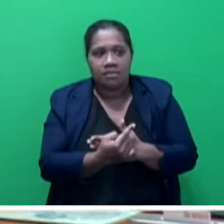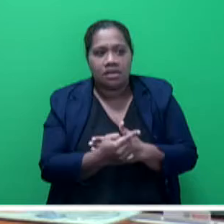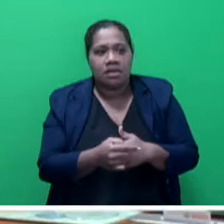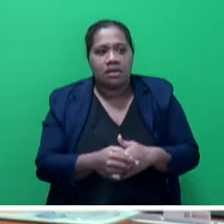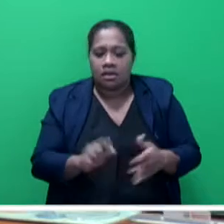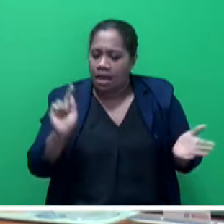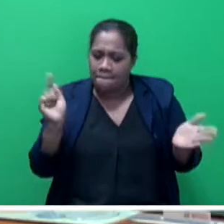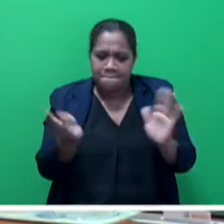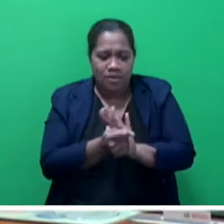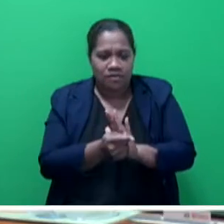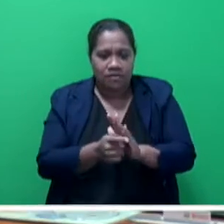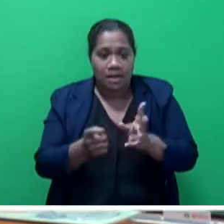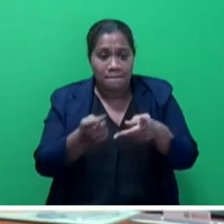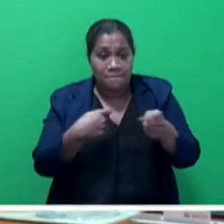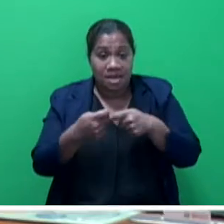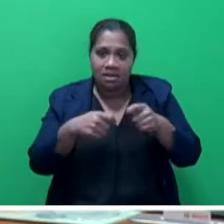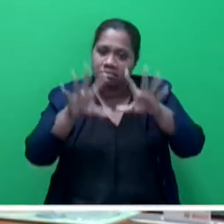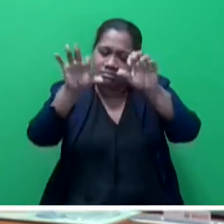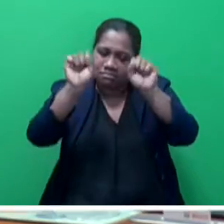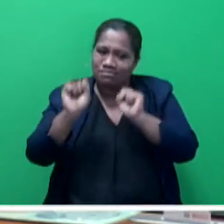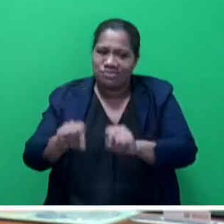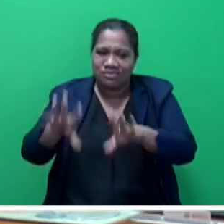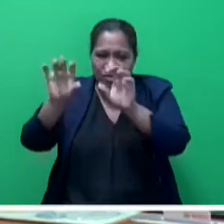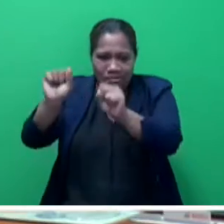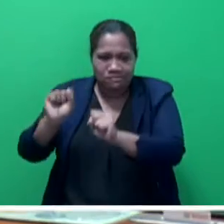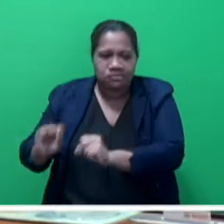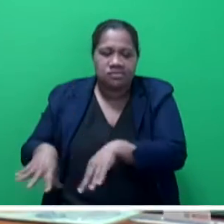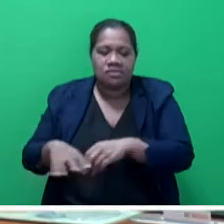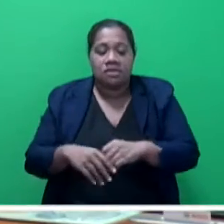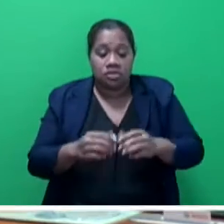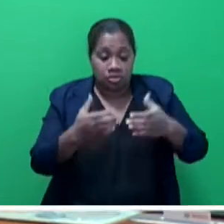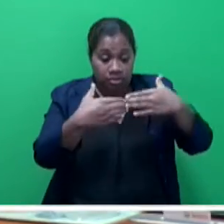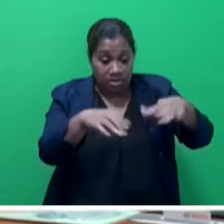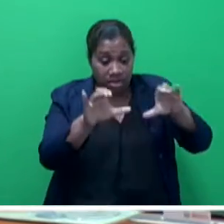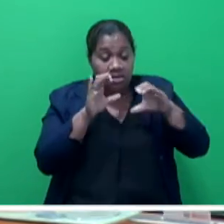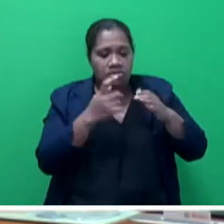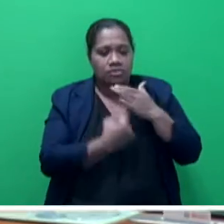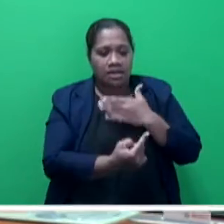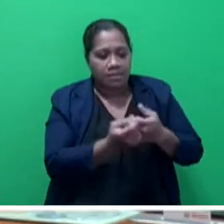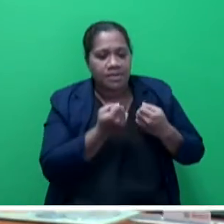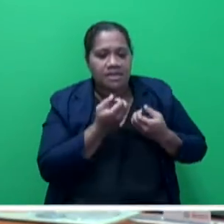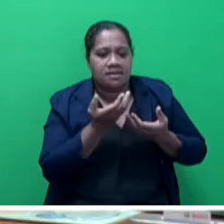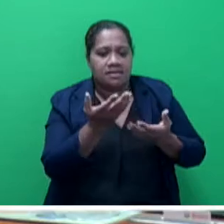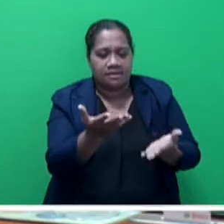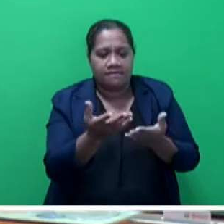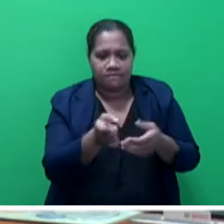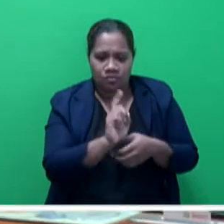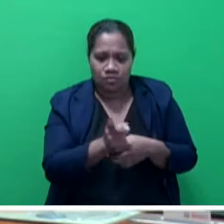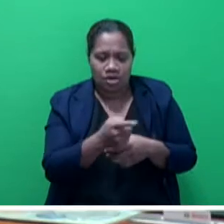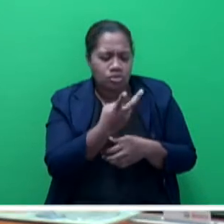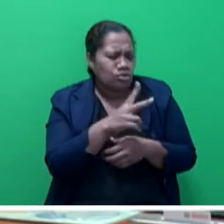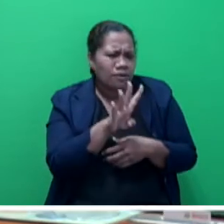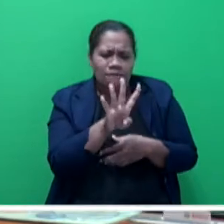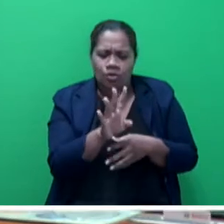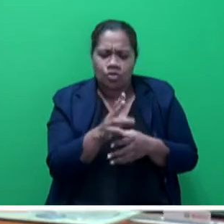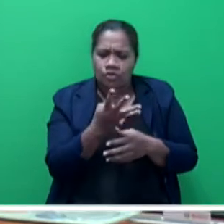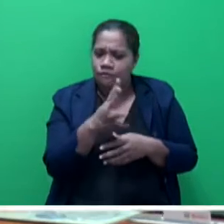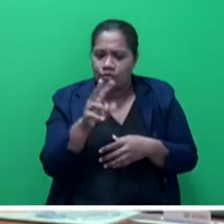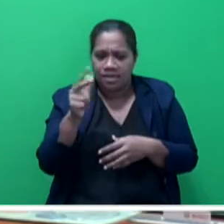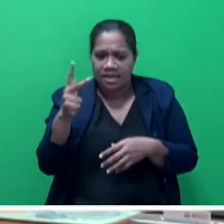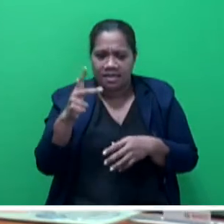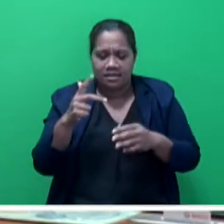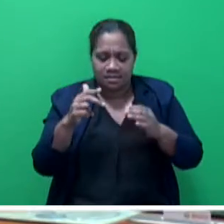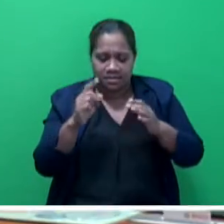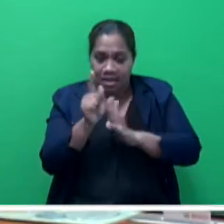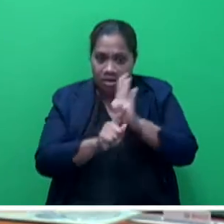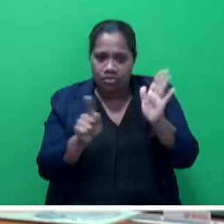urgent. Councils gave the informal vendors 24 to 48 hours notice to dismantle and remove their